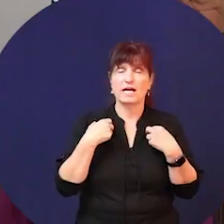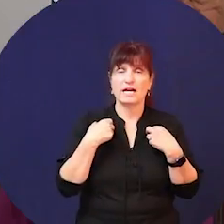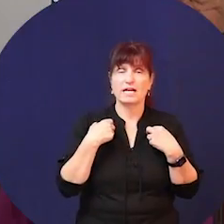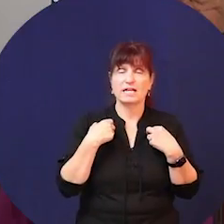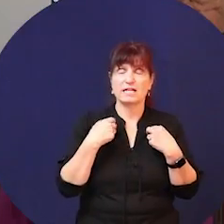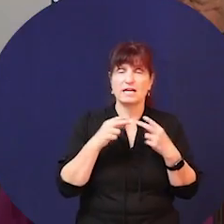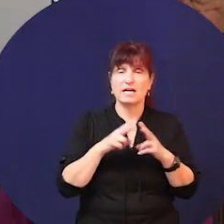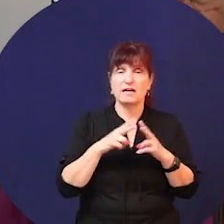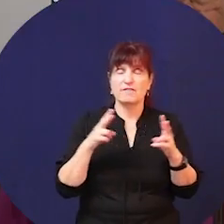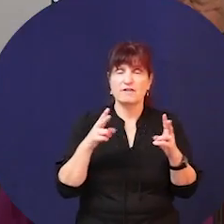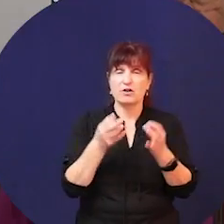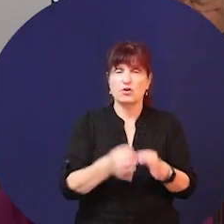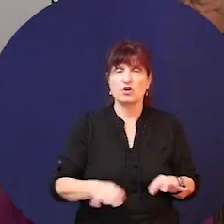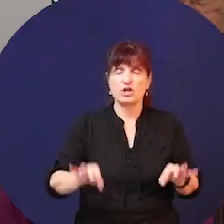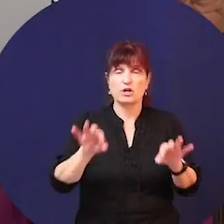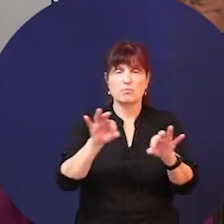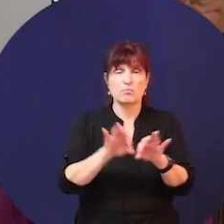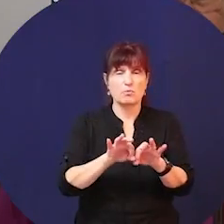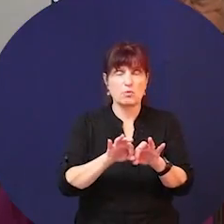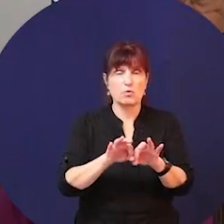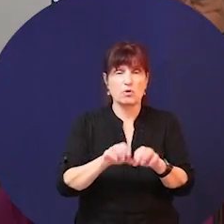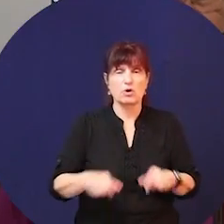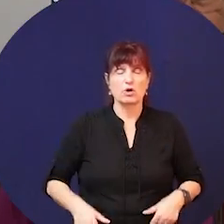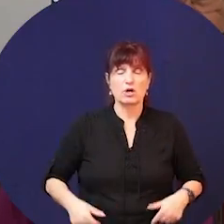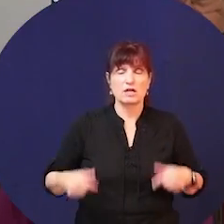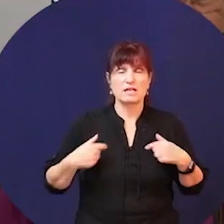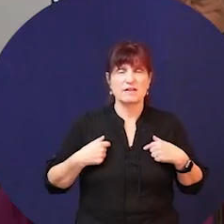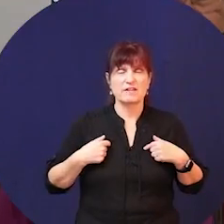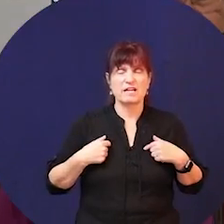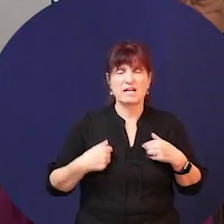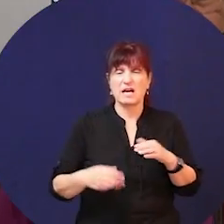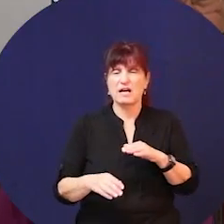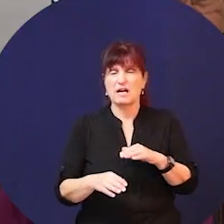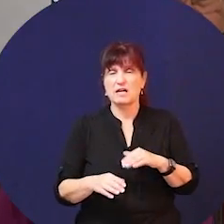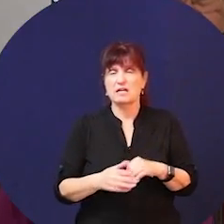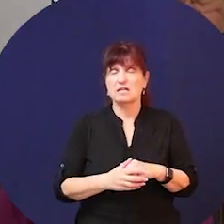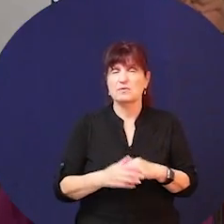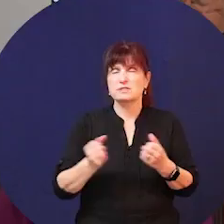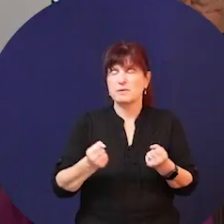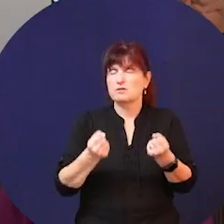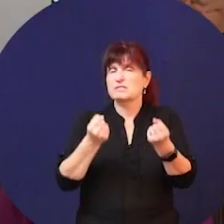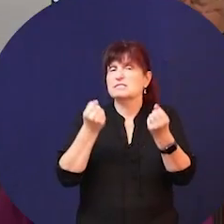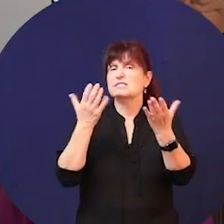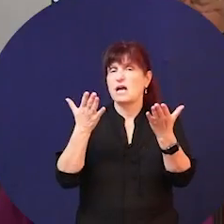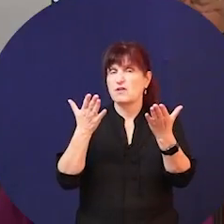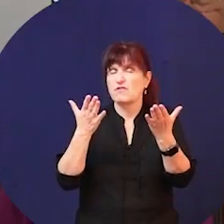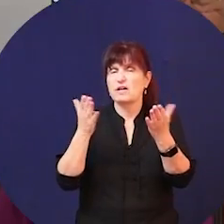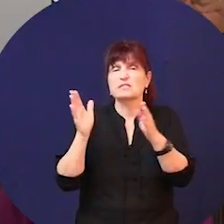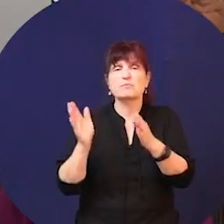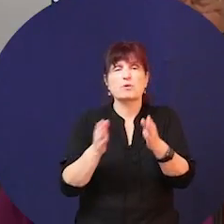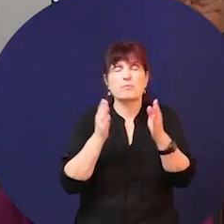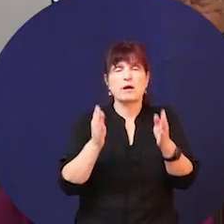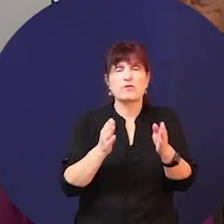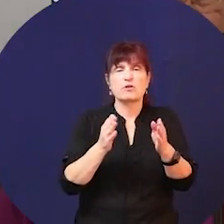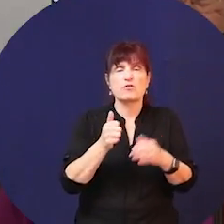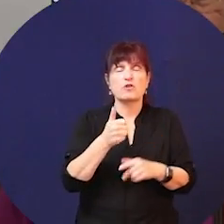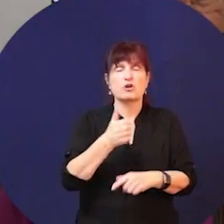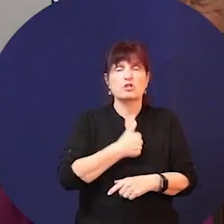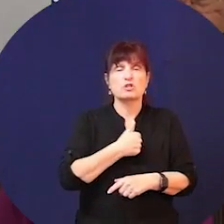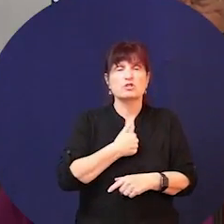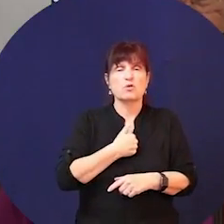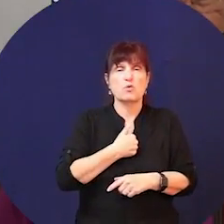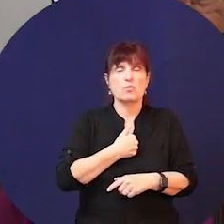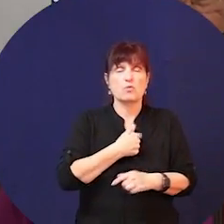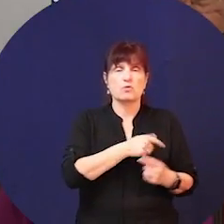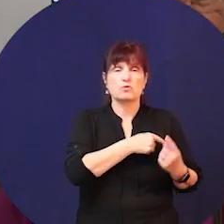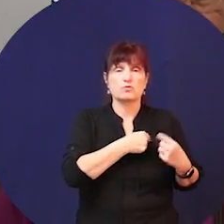life that was very austere, that was very much of a sacrifice and preparation of his own soul to